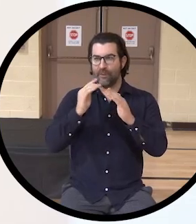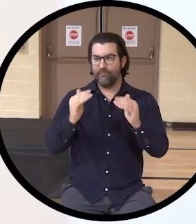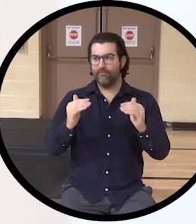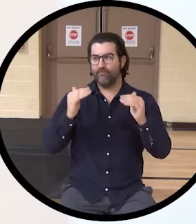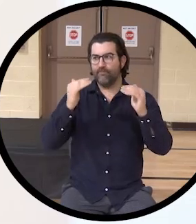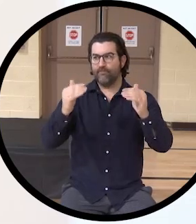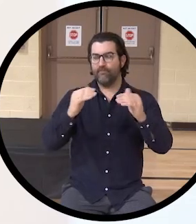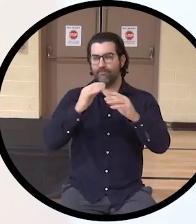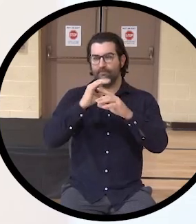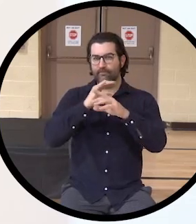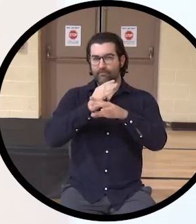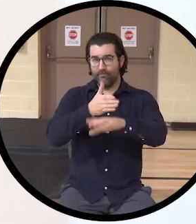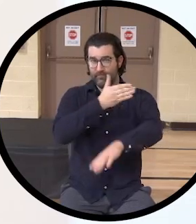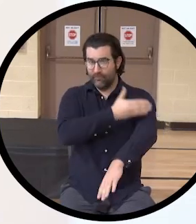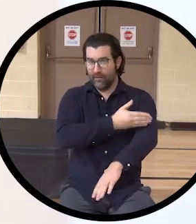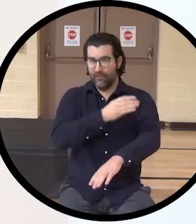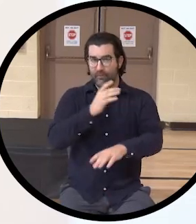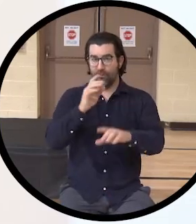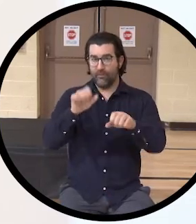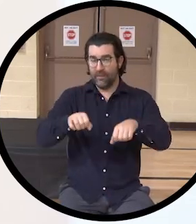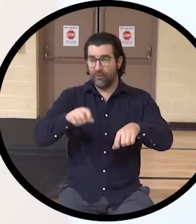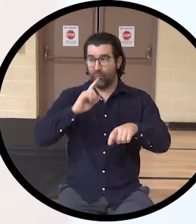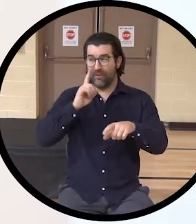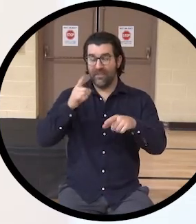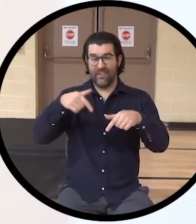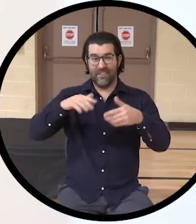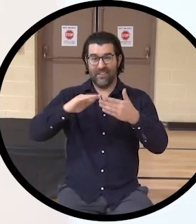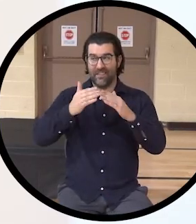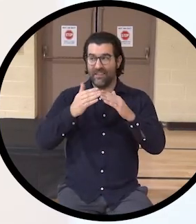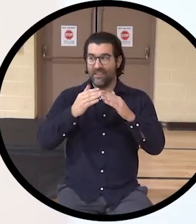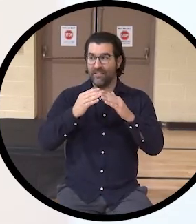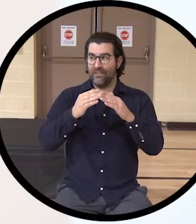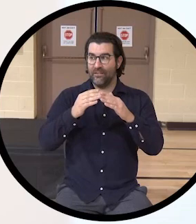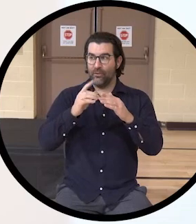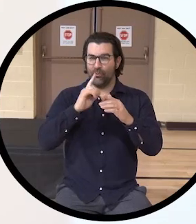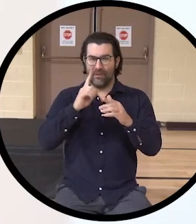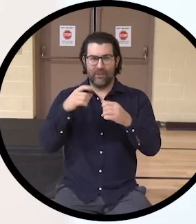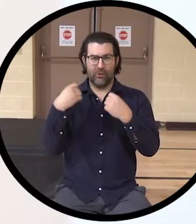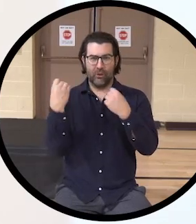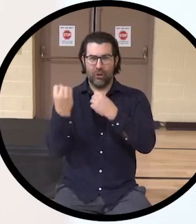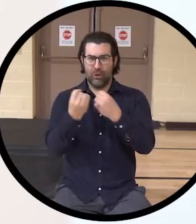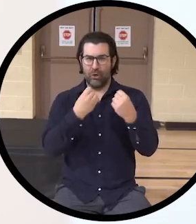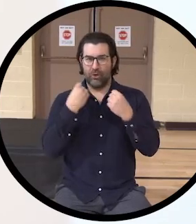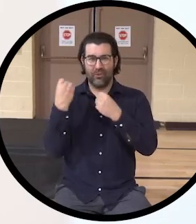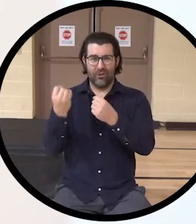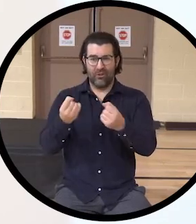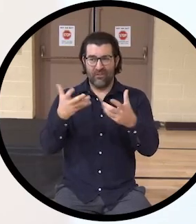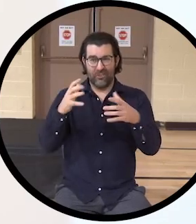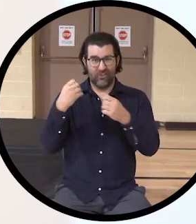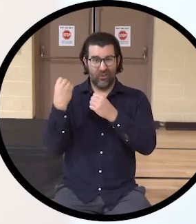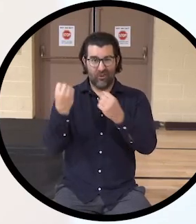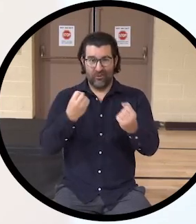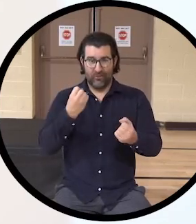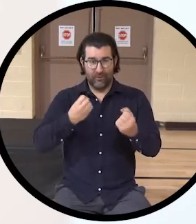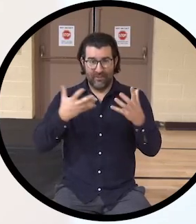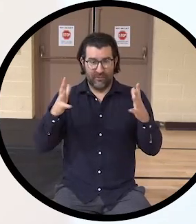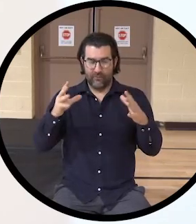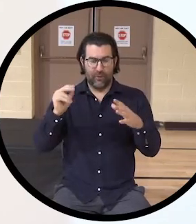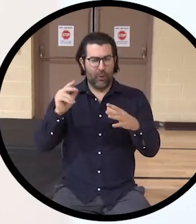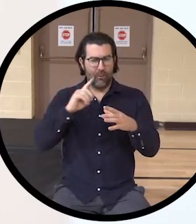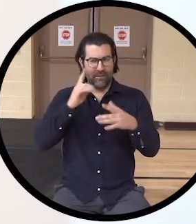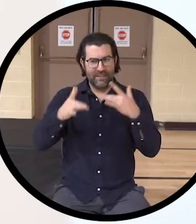no great city anywhere in the world that can only be experienced through an automobile. So I'm really excited about